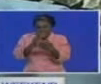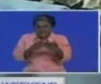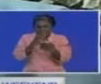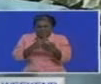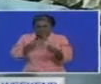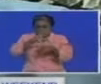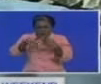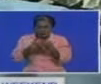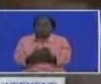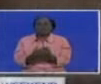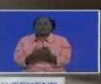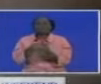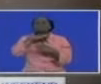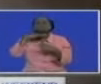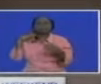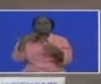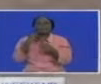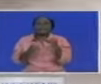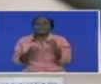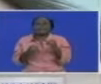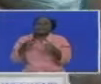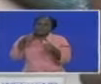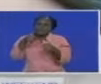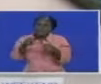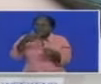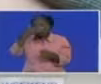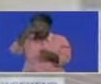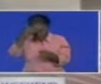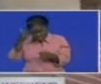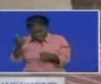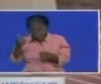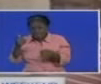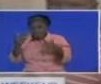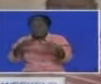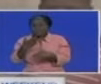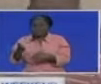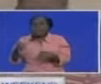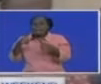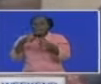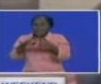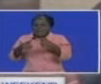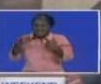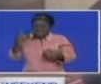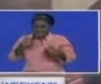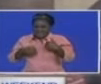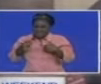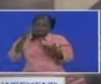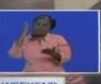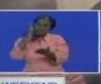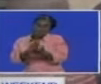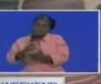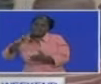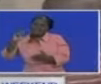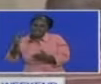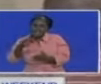ndani na kukata shingo. She says that as much as she has forgiven her assailants, her scars are an affirmation that Kenyans